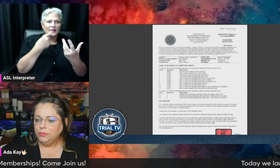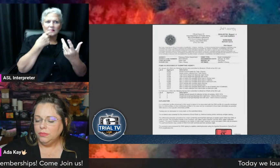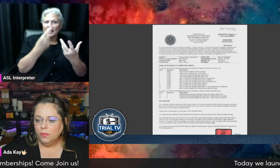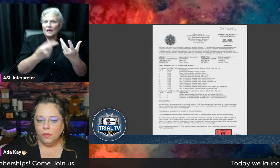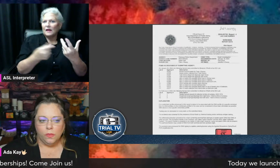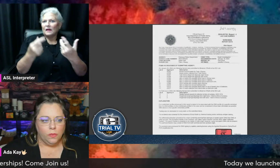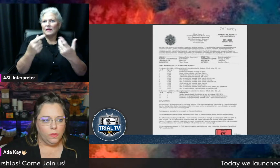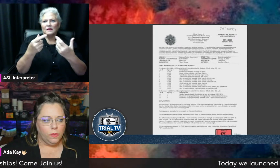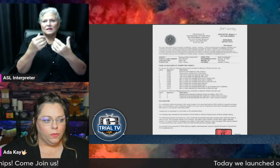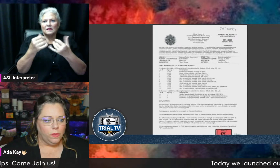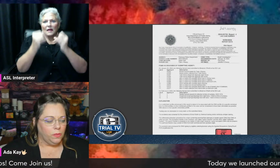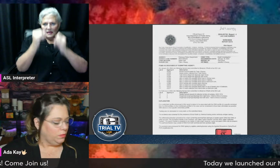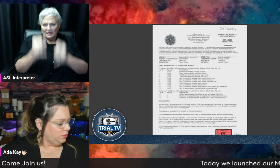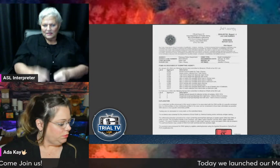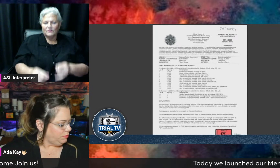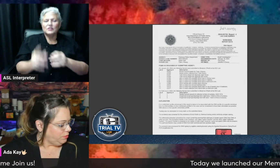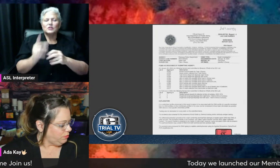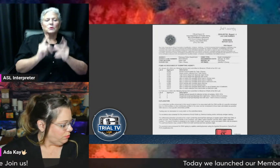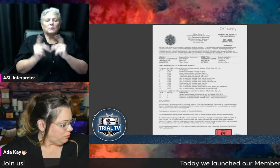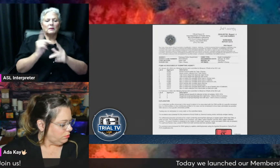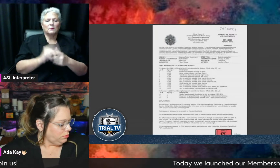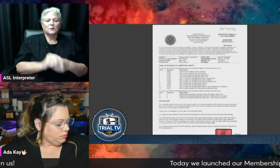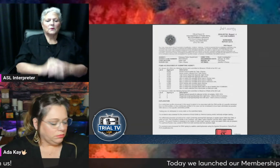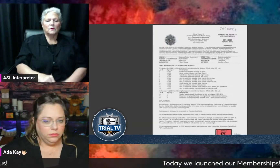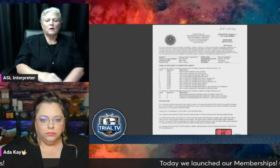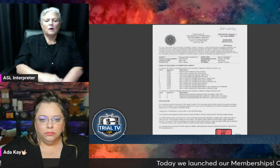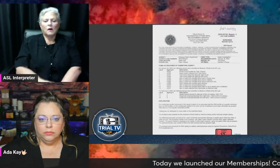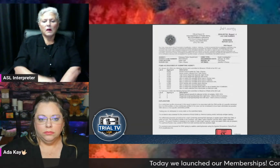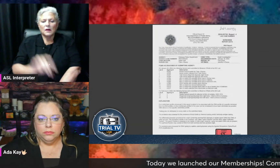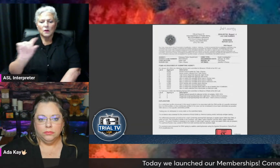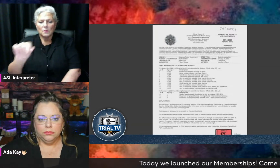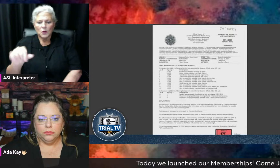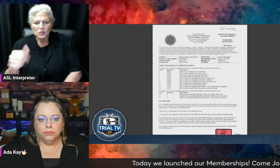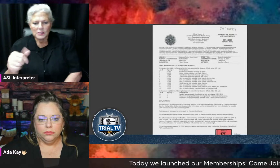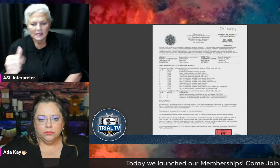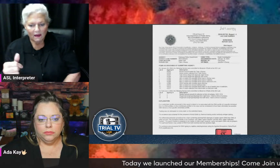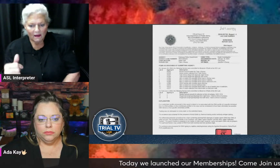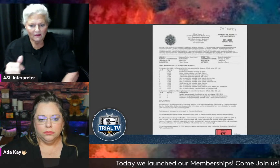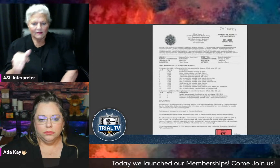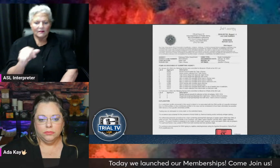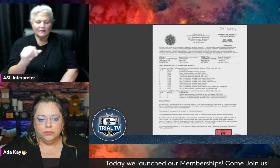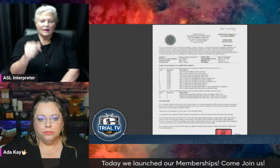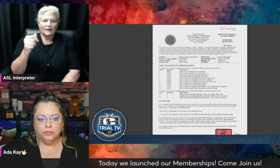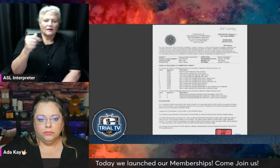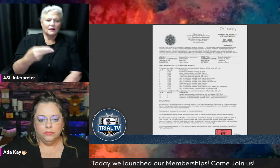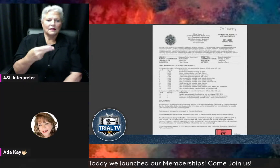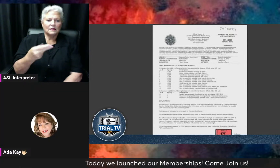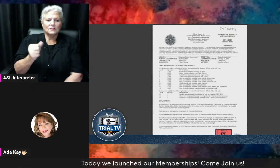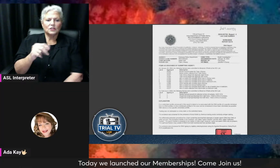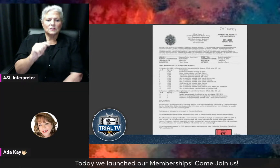Okay, let's look at item number 10, the hatchet. What were your findings on that?